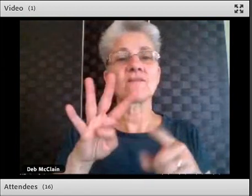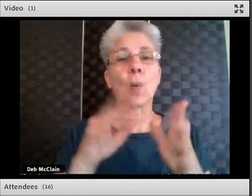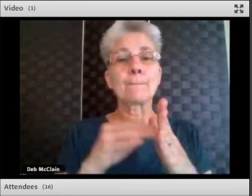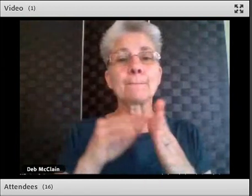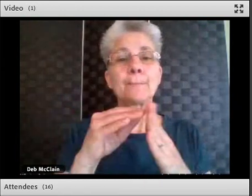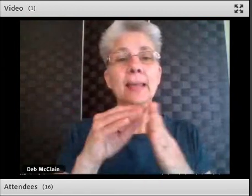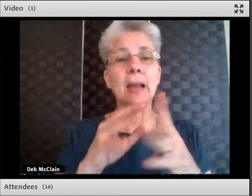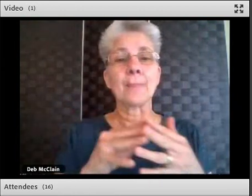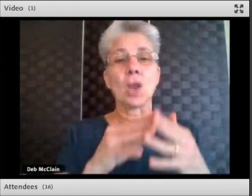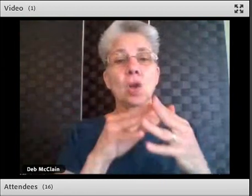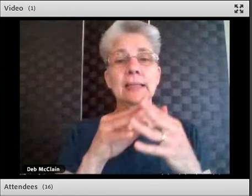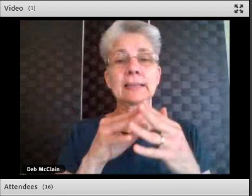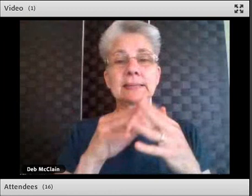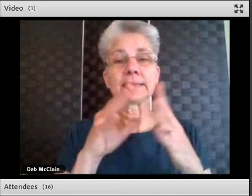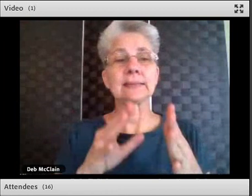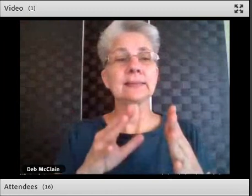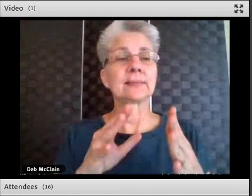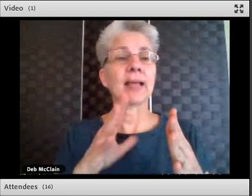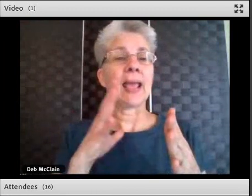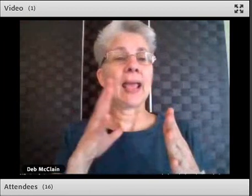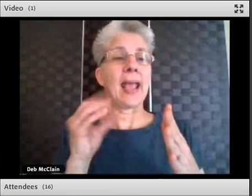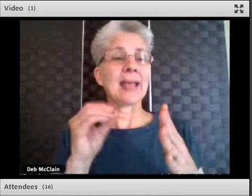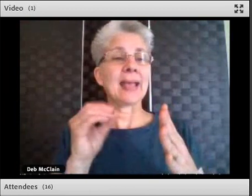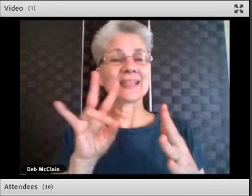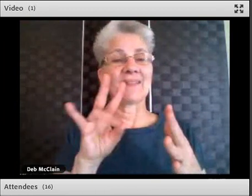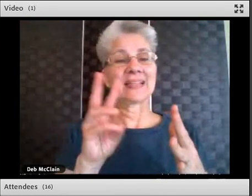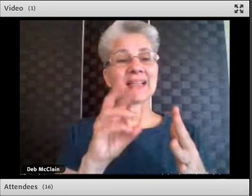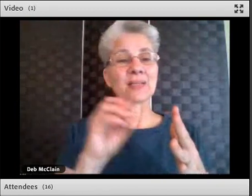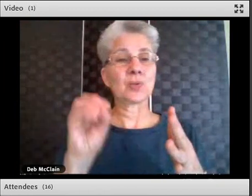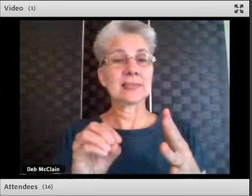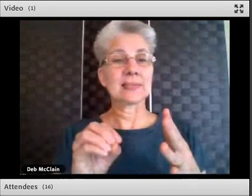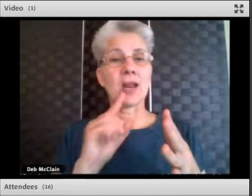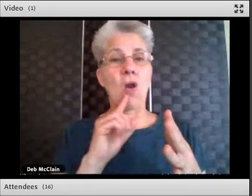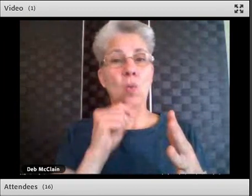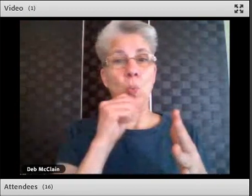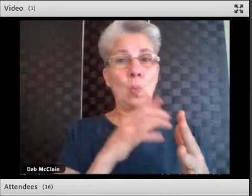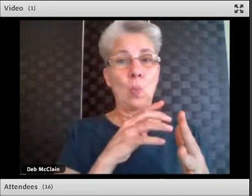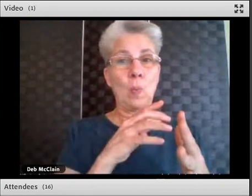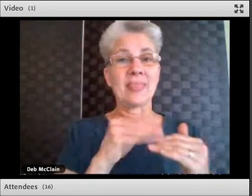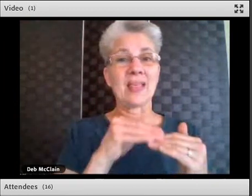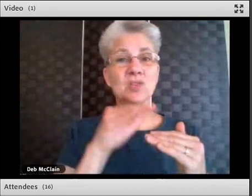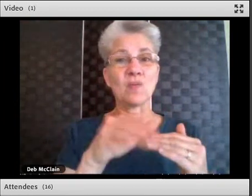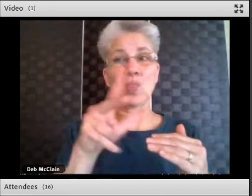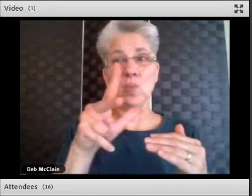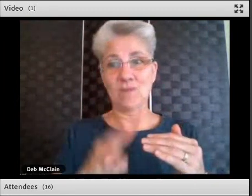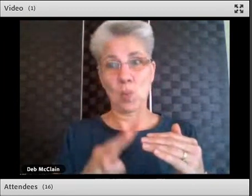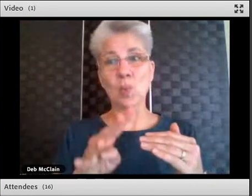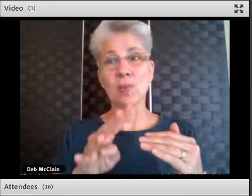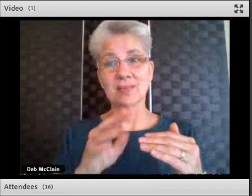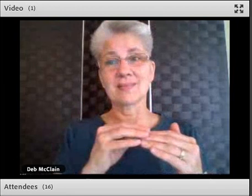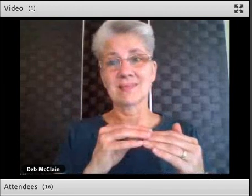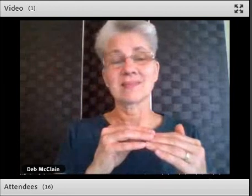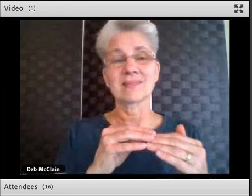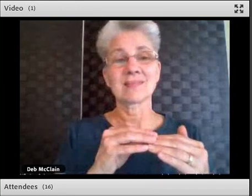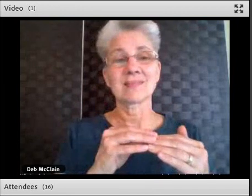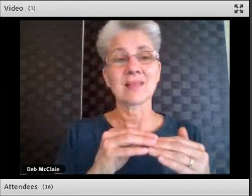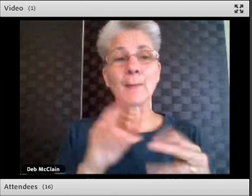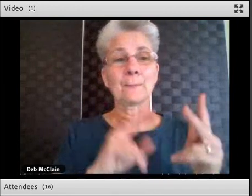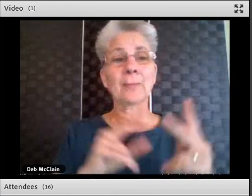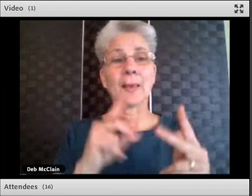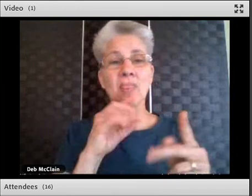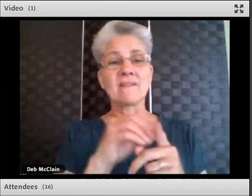million Americans, and 76% of whom are women. That's over 3/4 of